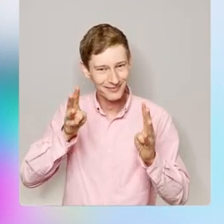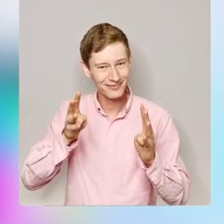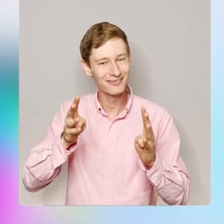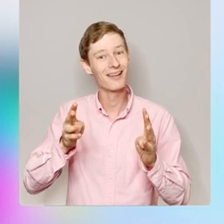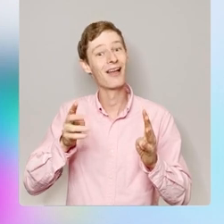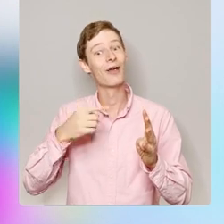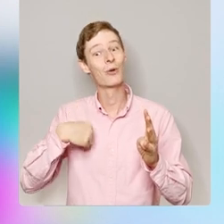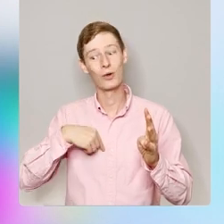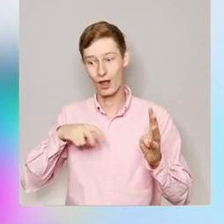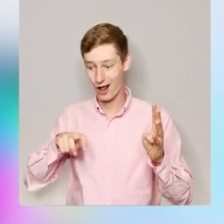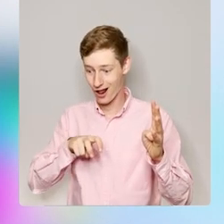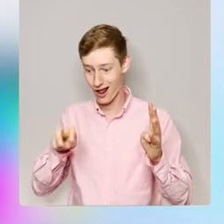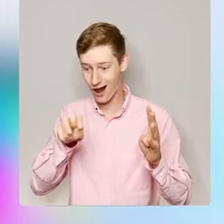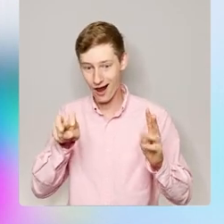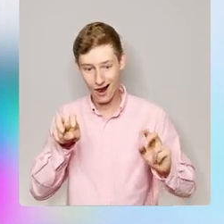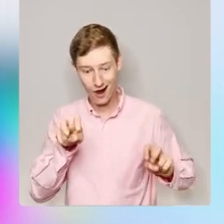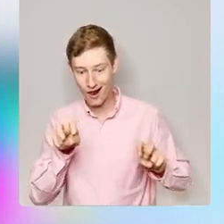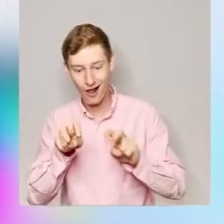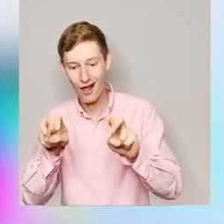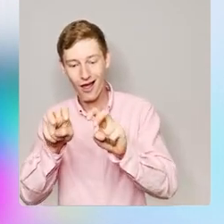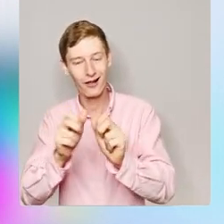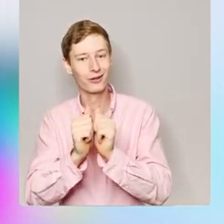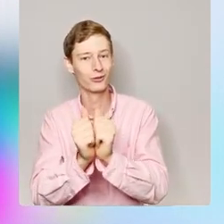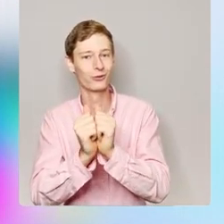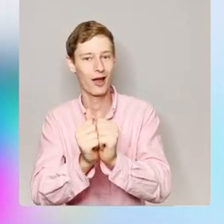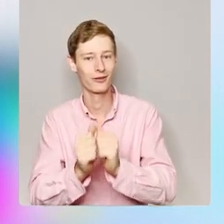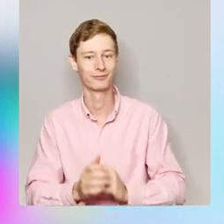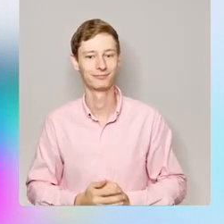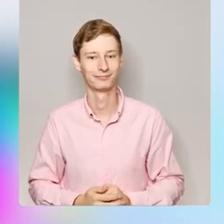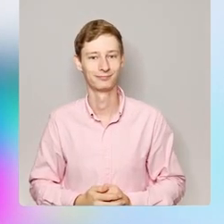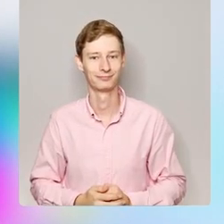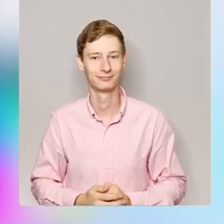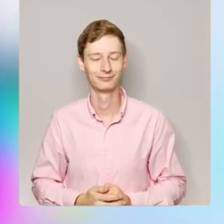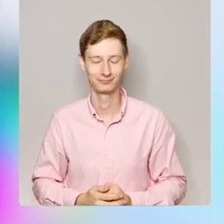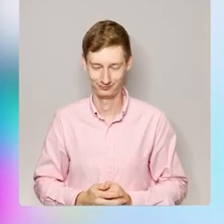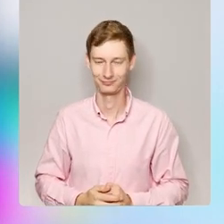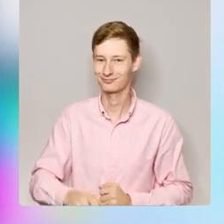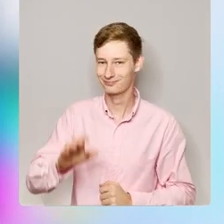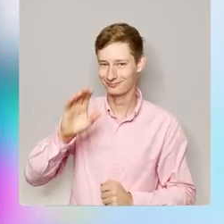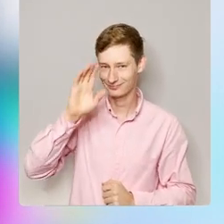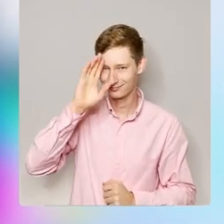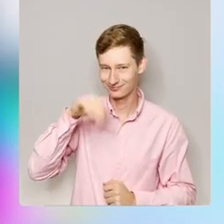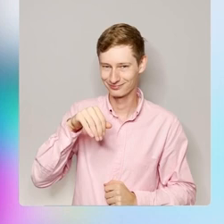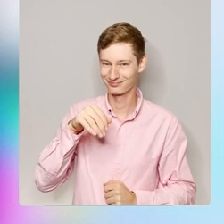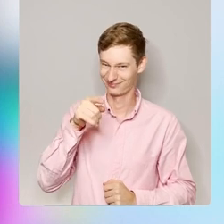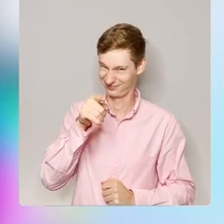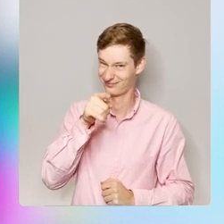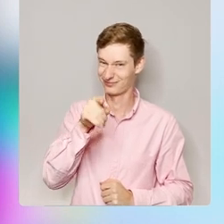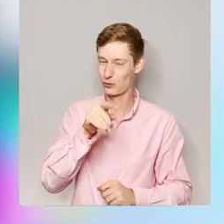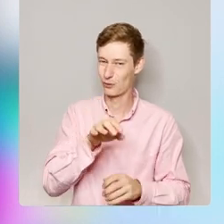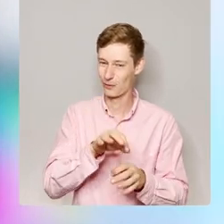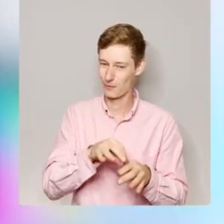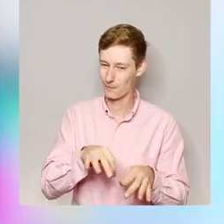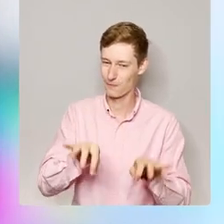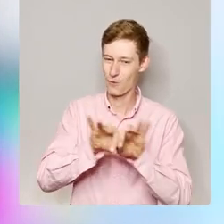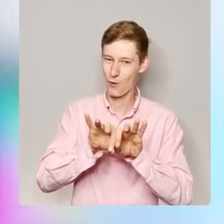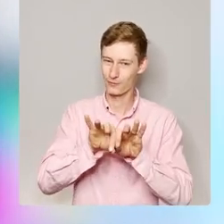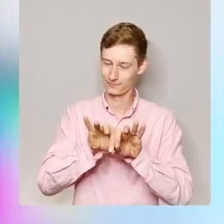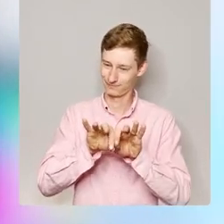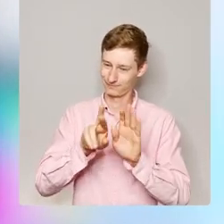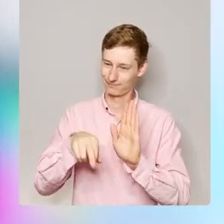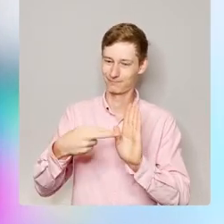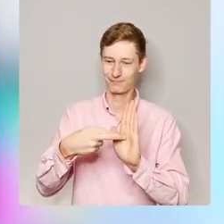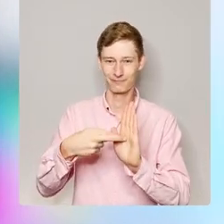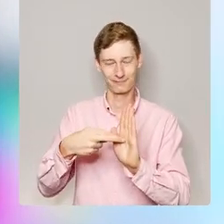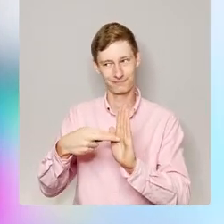for taking us on this journey with you. I hope you can tell that you are key to the success of